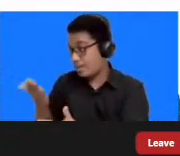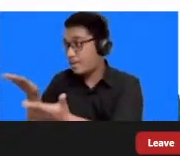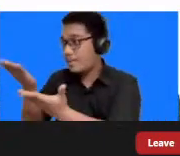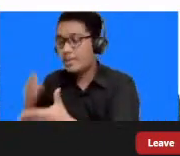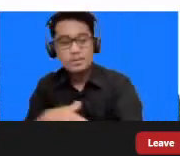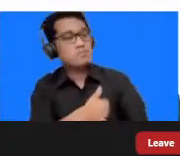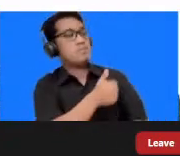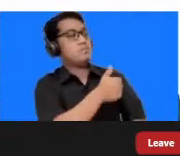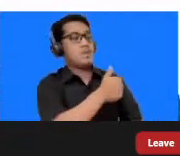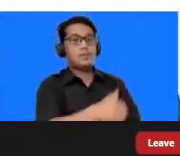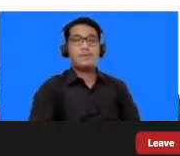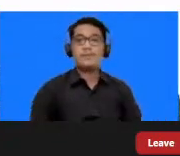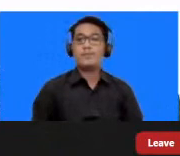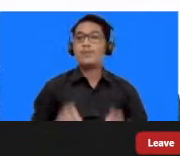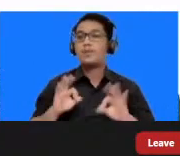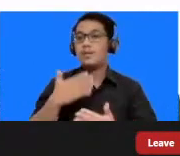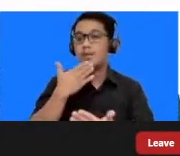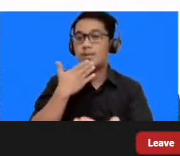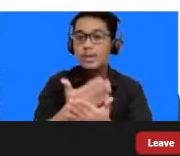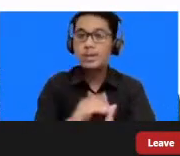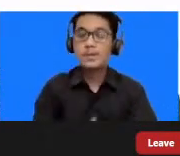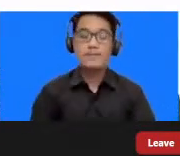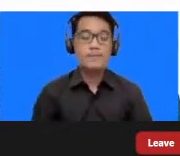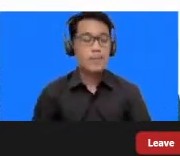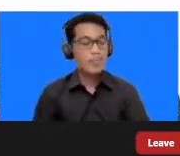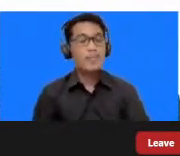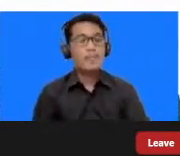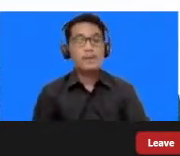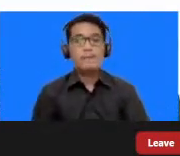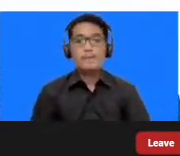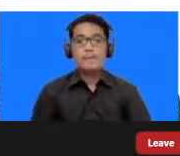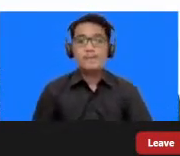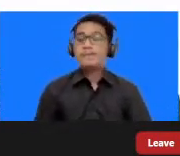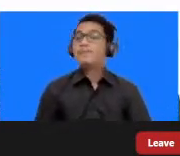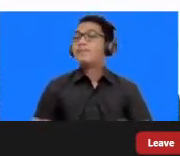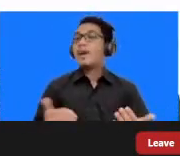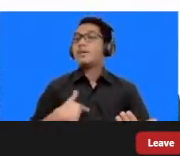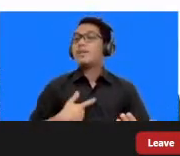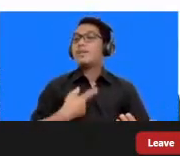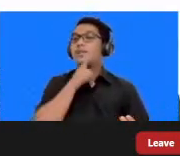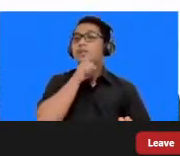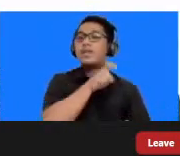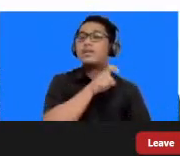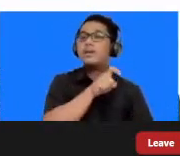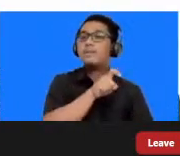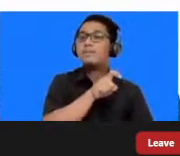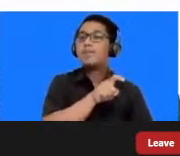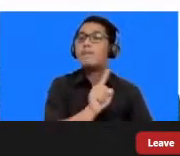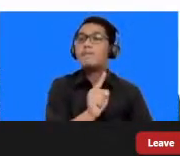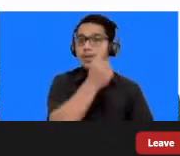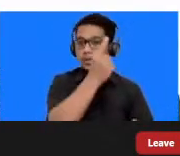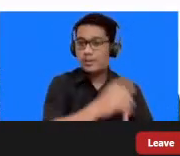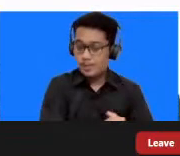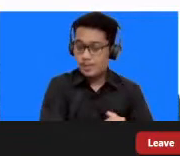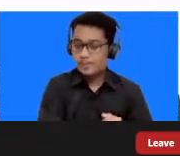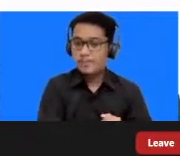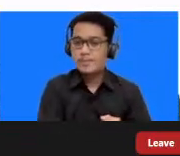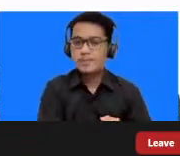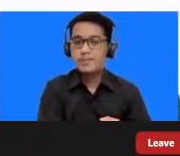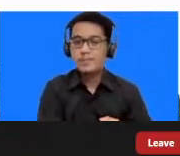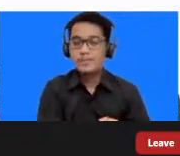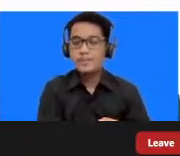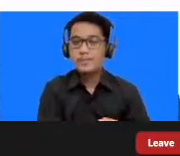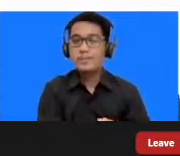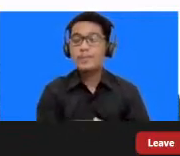Yes, allow me to move to the first question. We have a really interesting one when we've seen from the videos and sharing